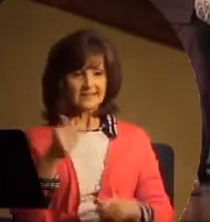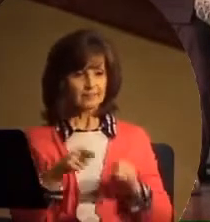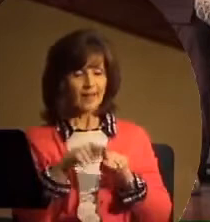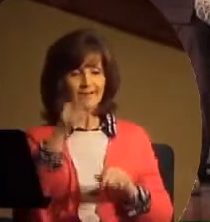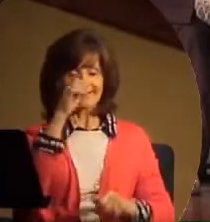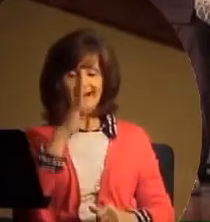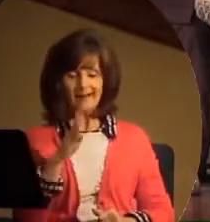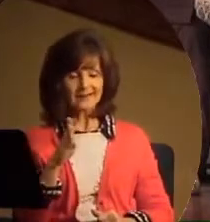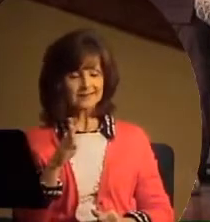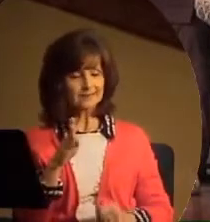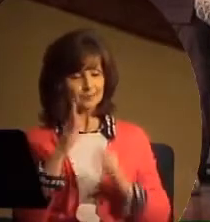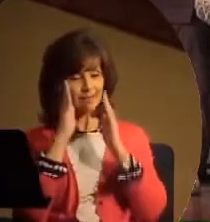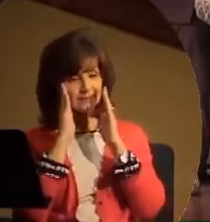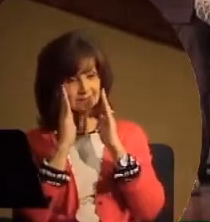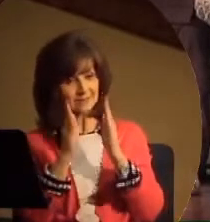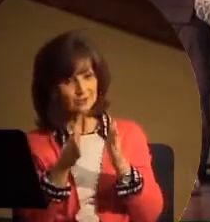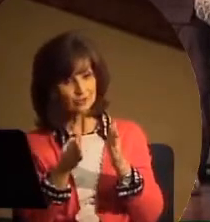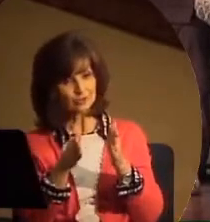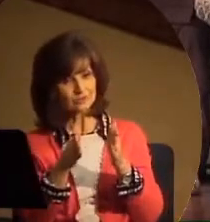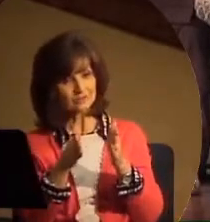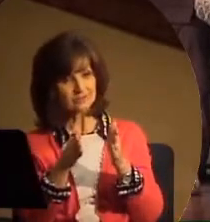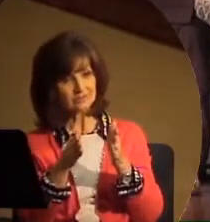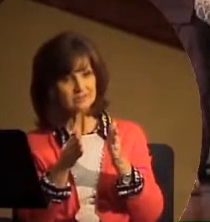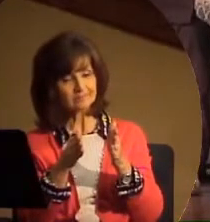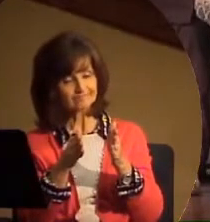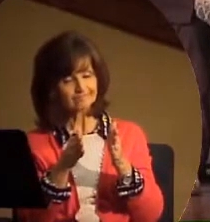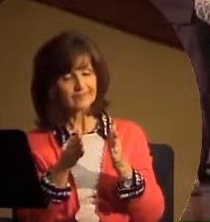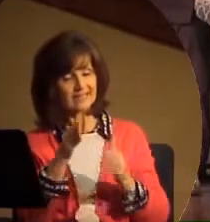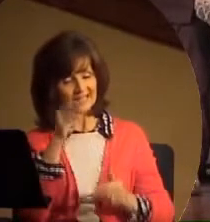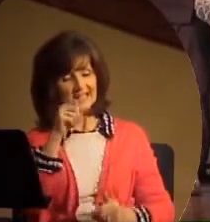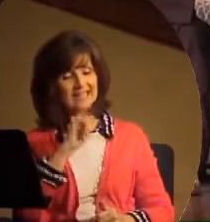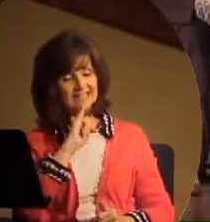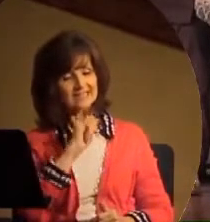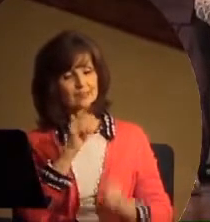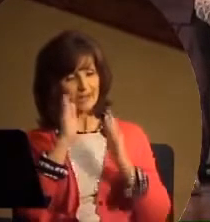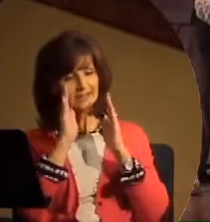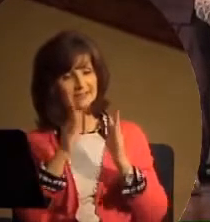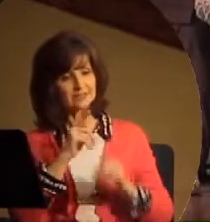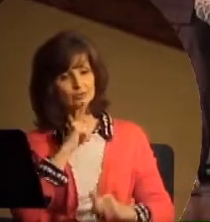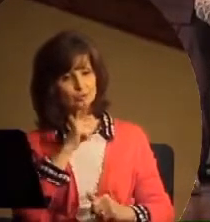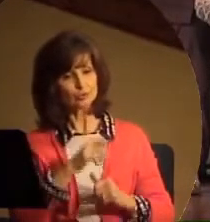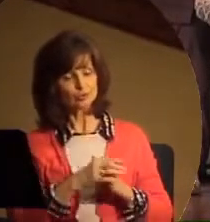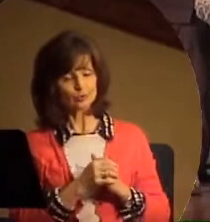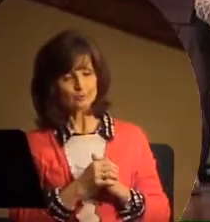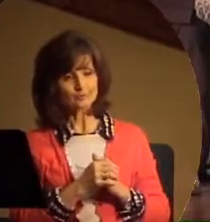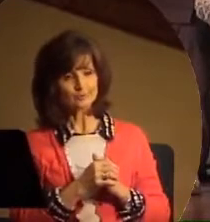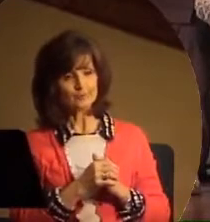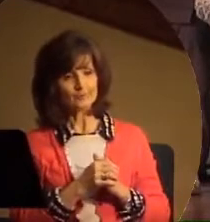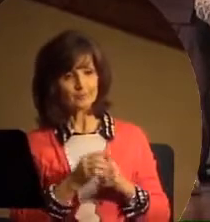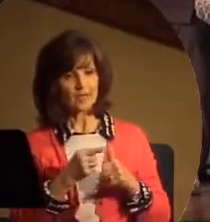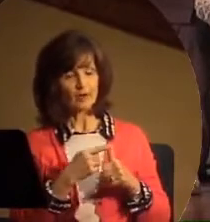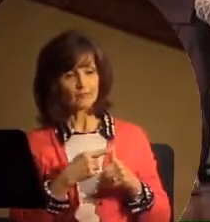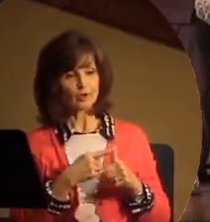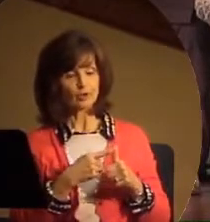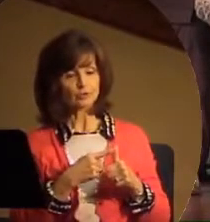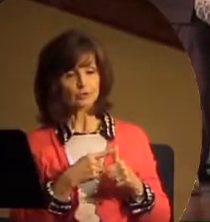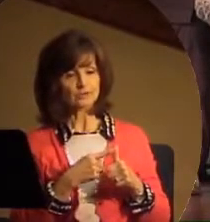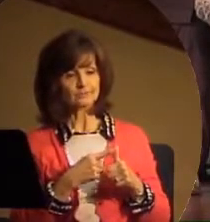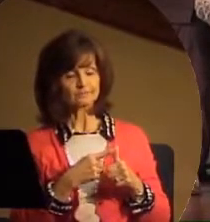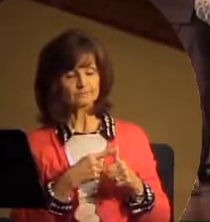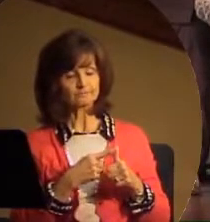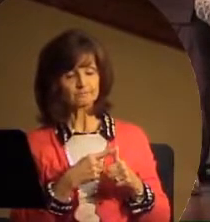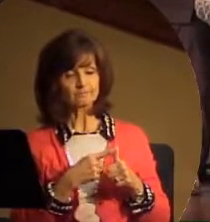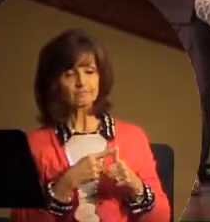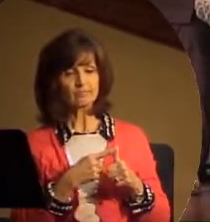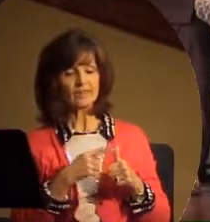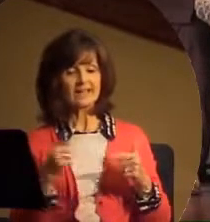God is hearing you, He is. So number one, when I don't think God is listening, He